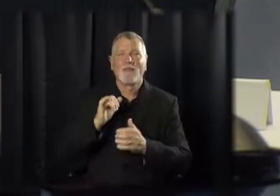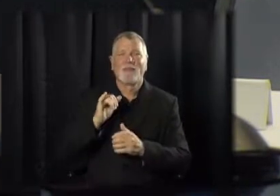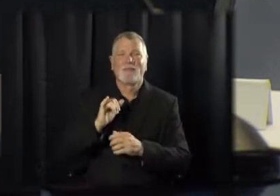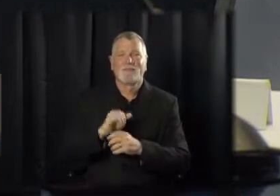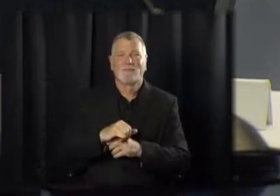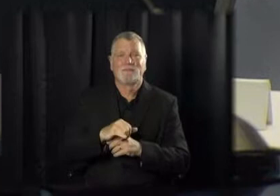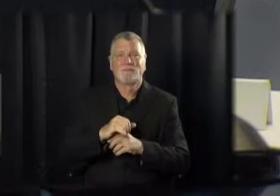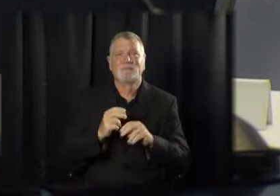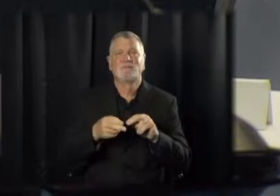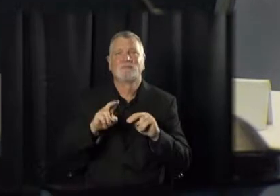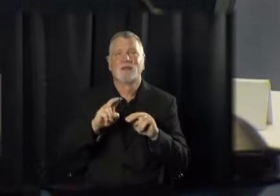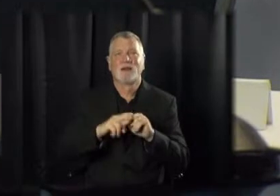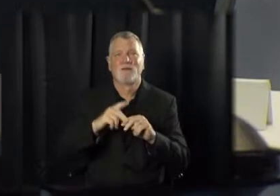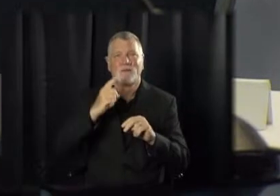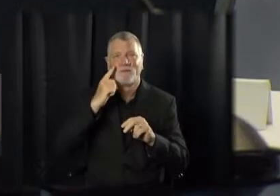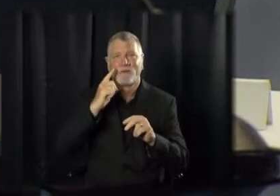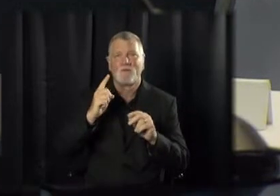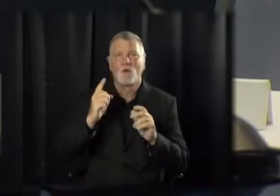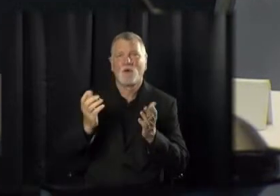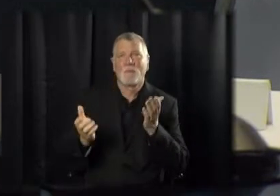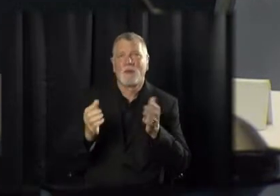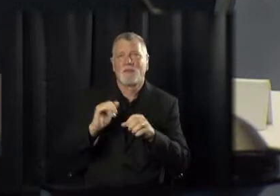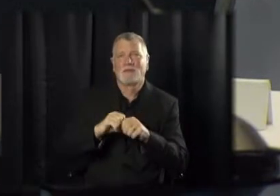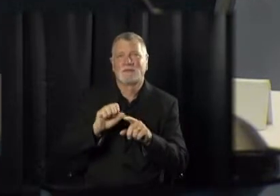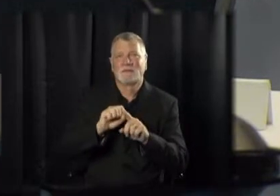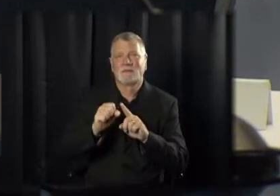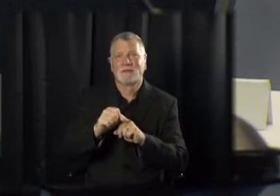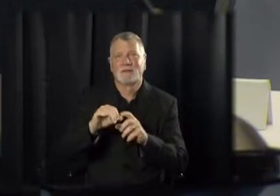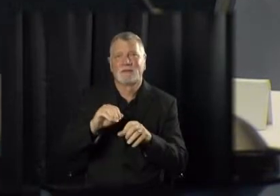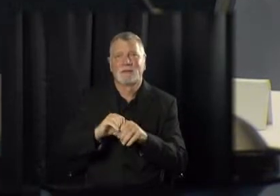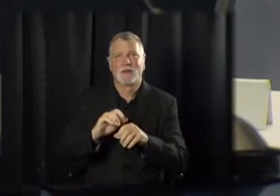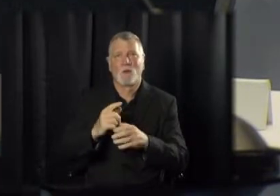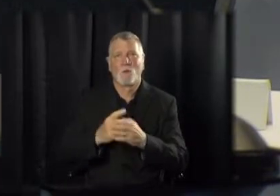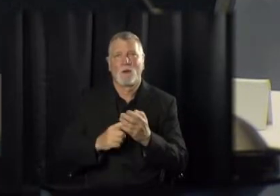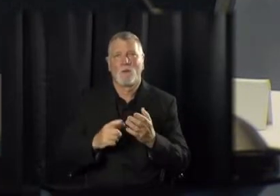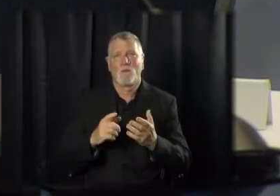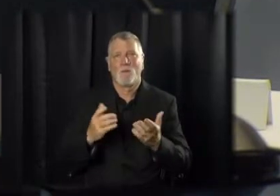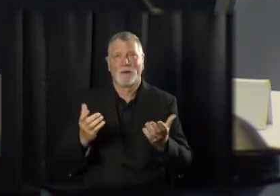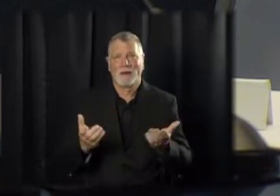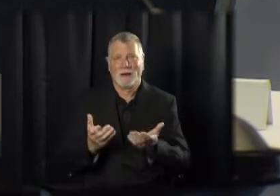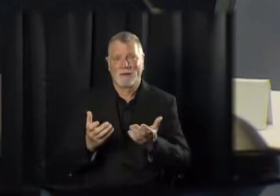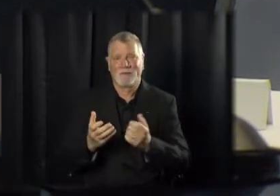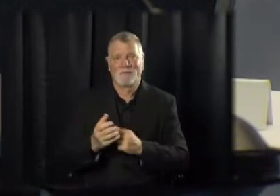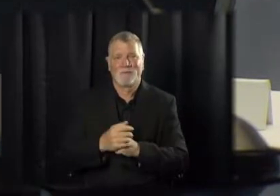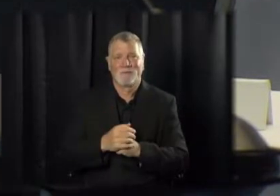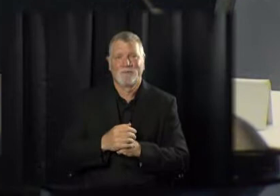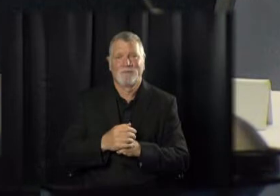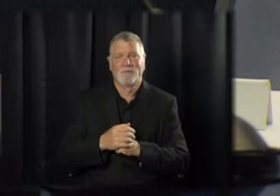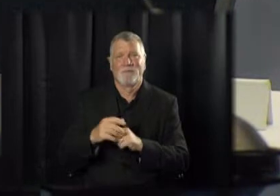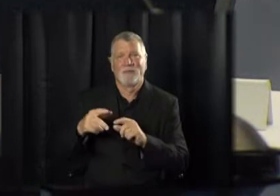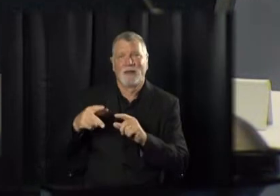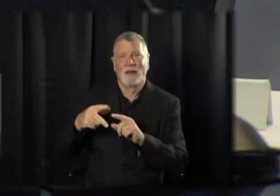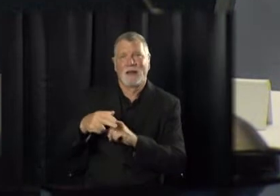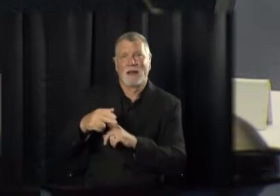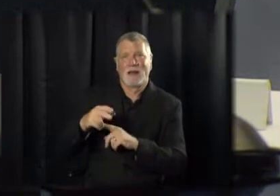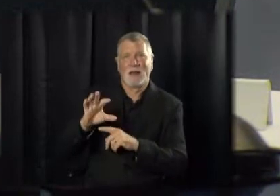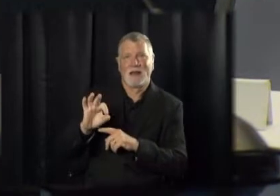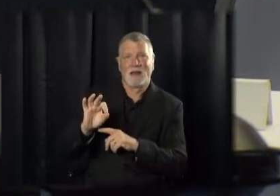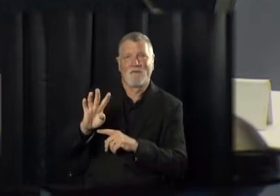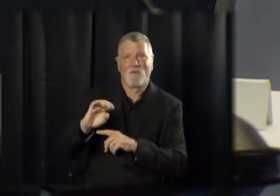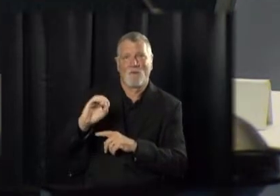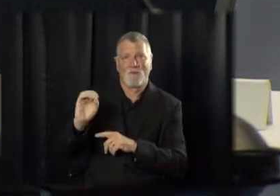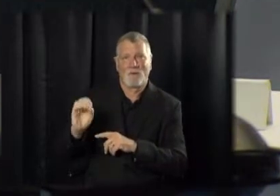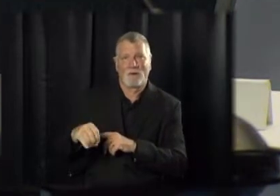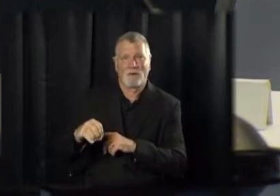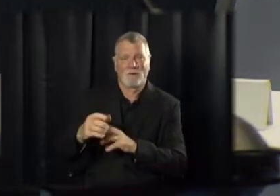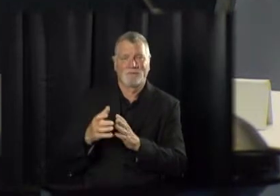indeed additional funds to compensate for the situation where we are in. So therefore, the cut of 94%